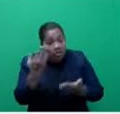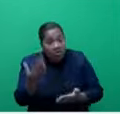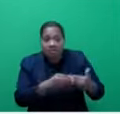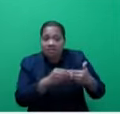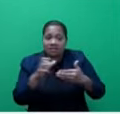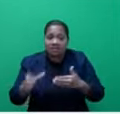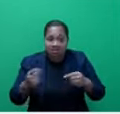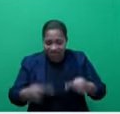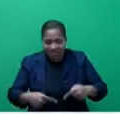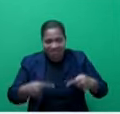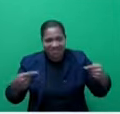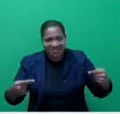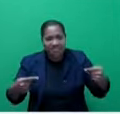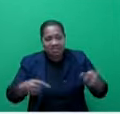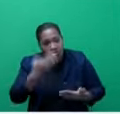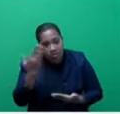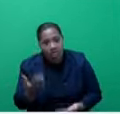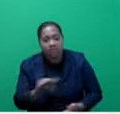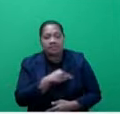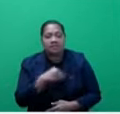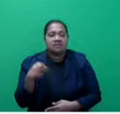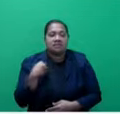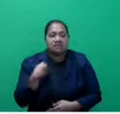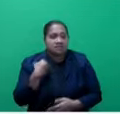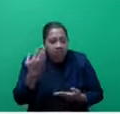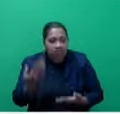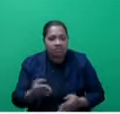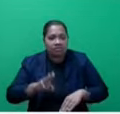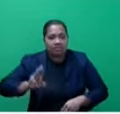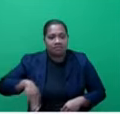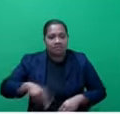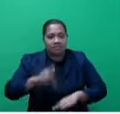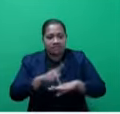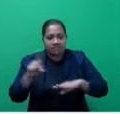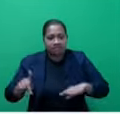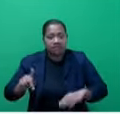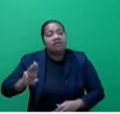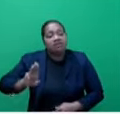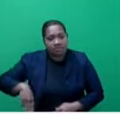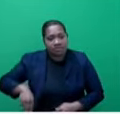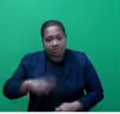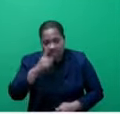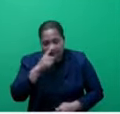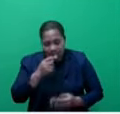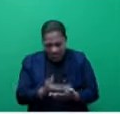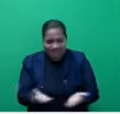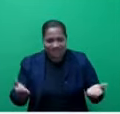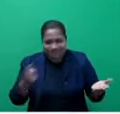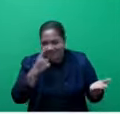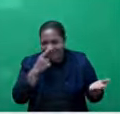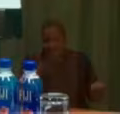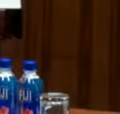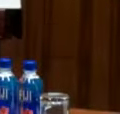of Opposition, Honourable Ministers, Honourable Members of Parliament and Members of the Public. Mr.